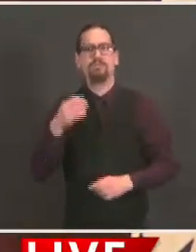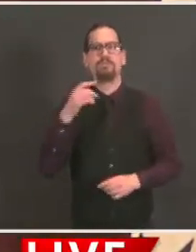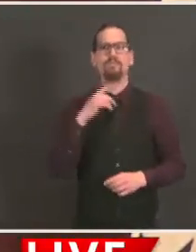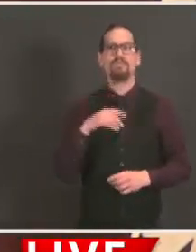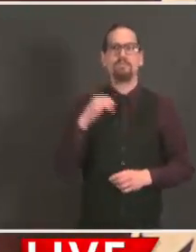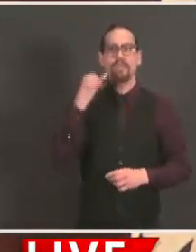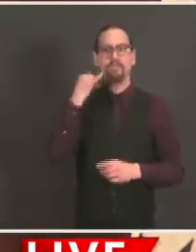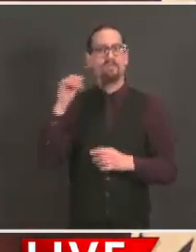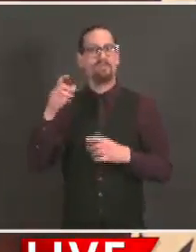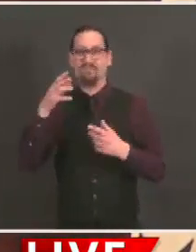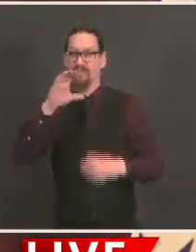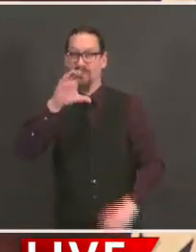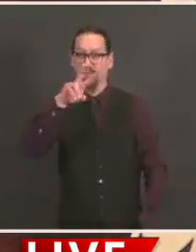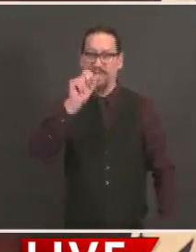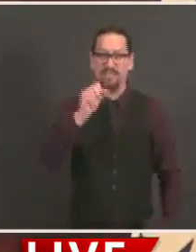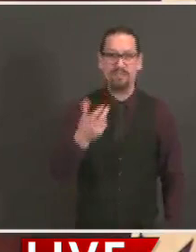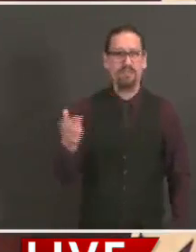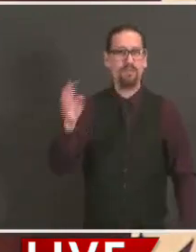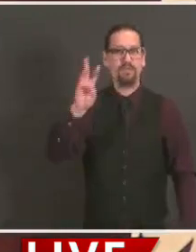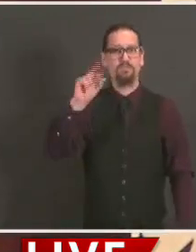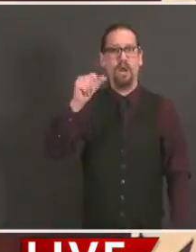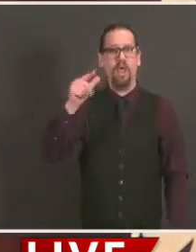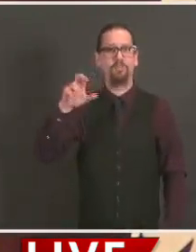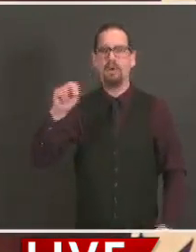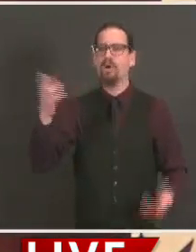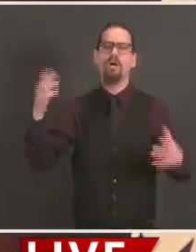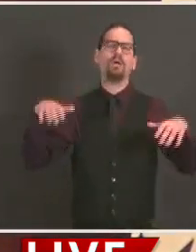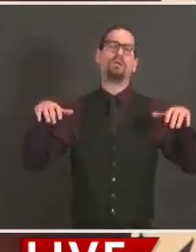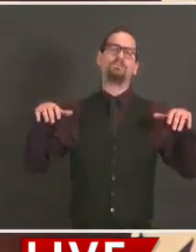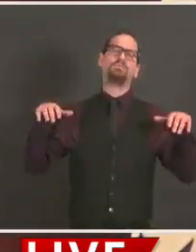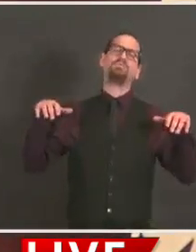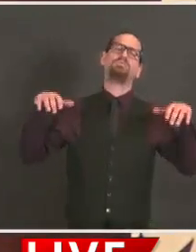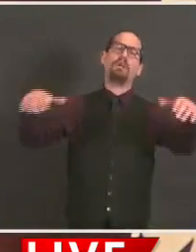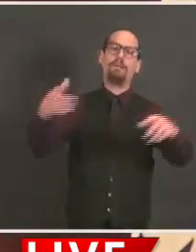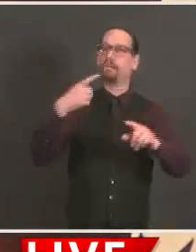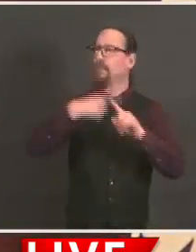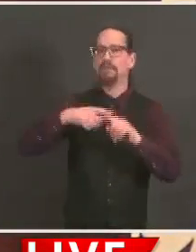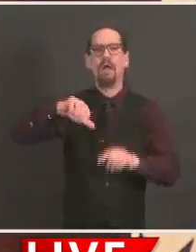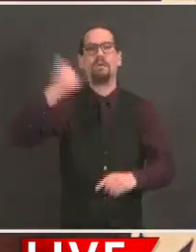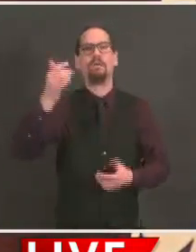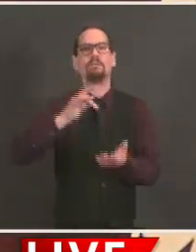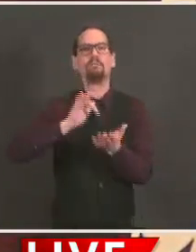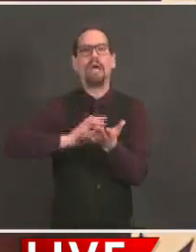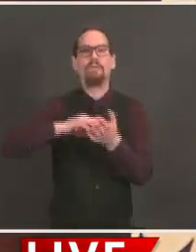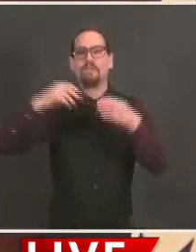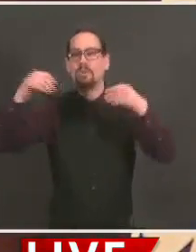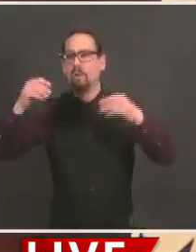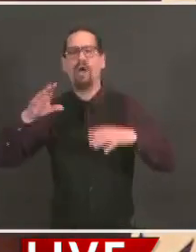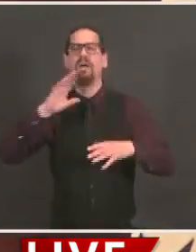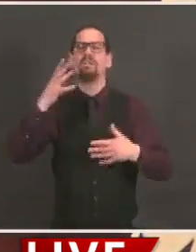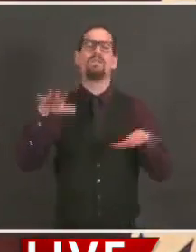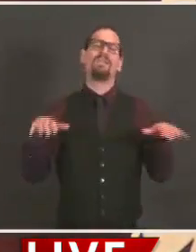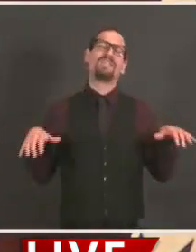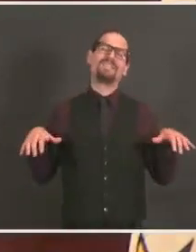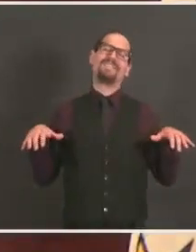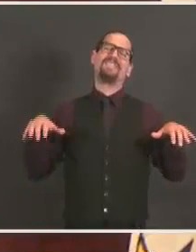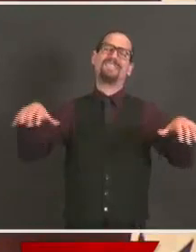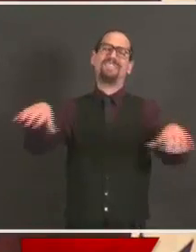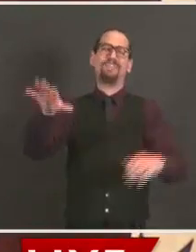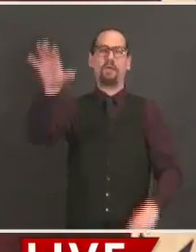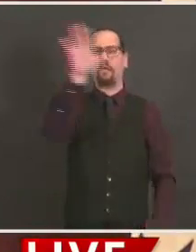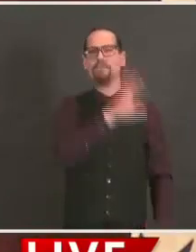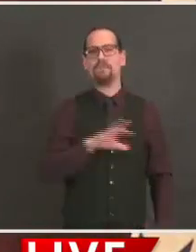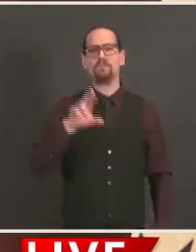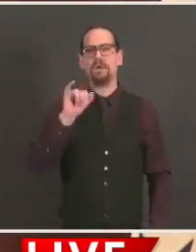are out there and the other pharmacies that we will ultimately expand to, that's a major way to make sure that there is the